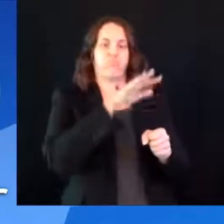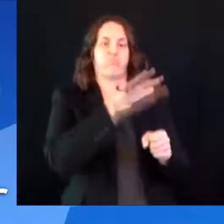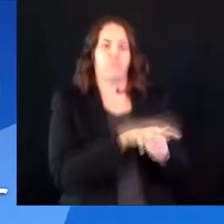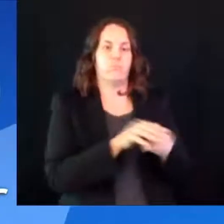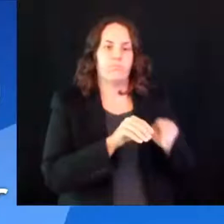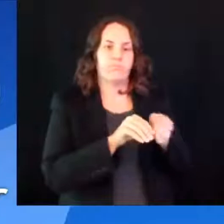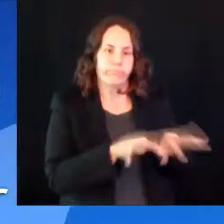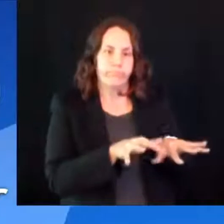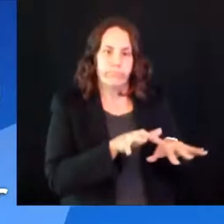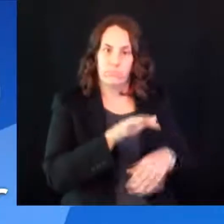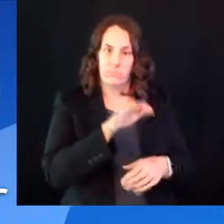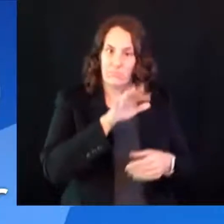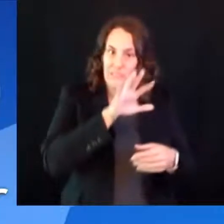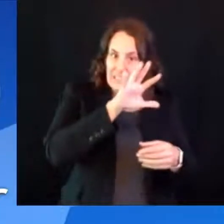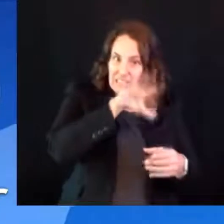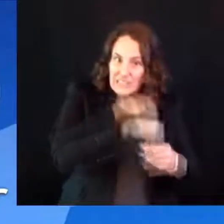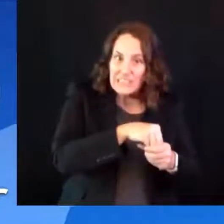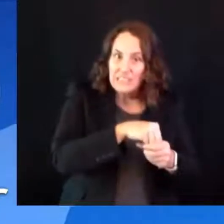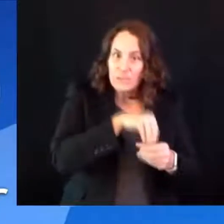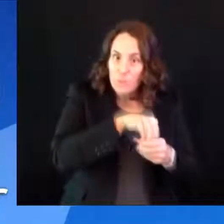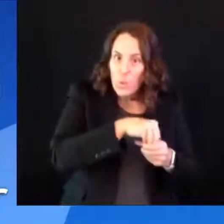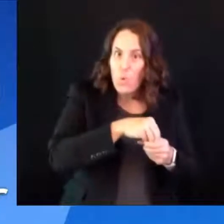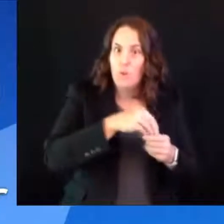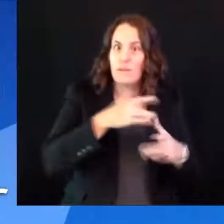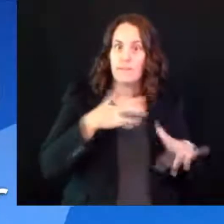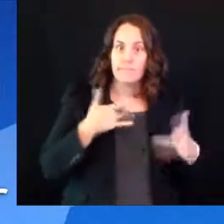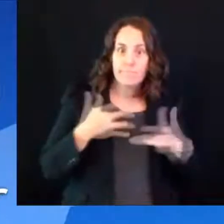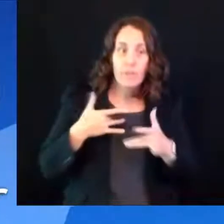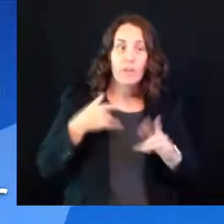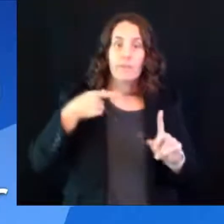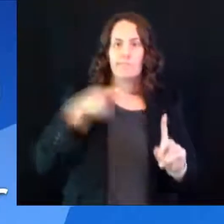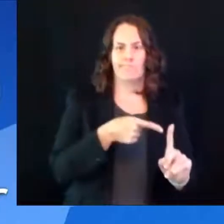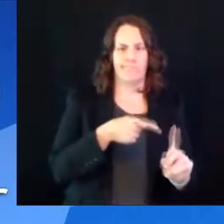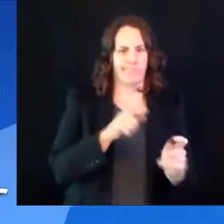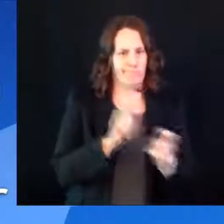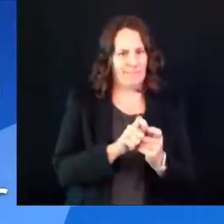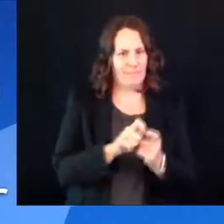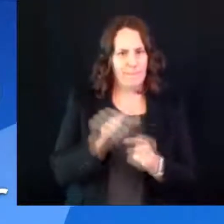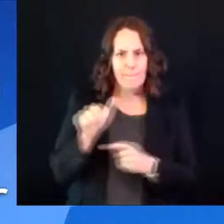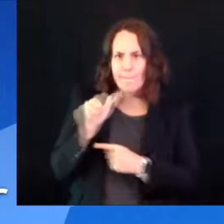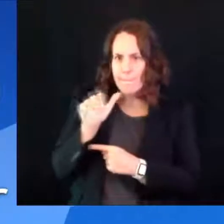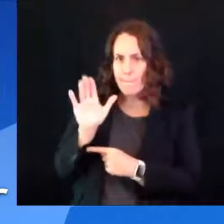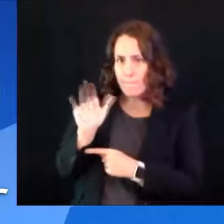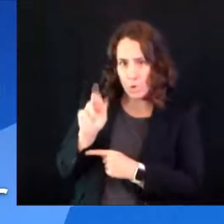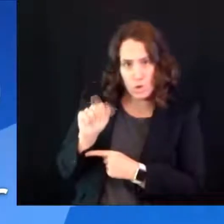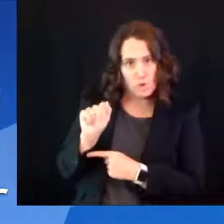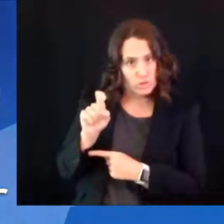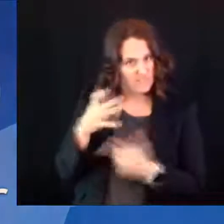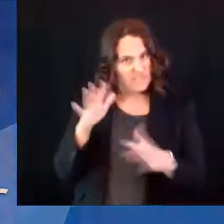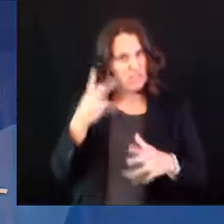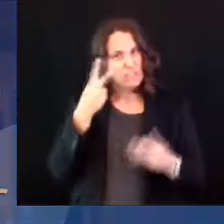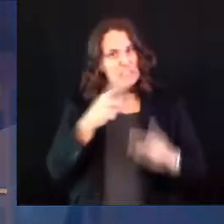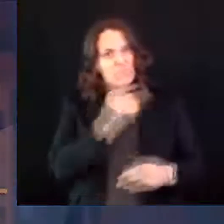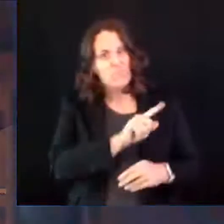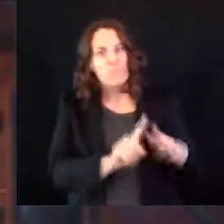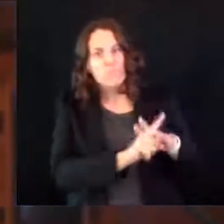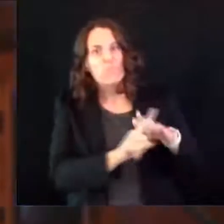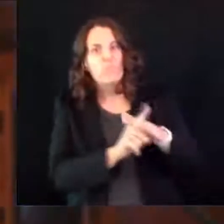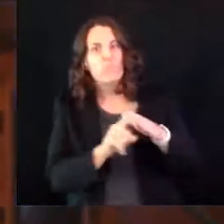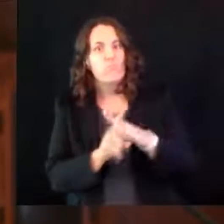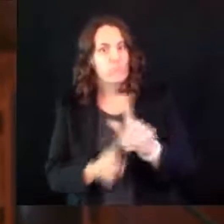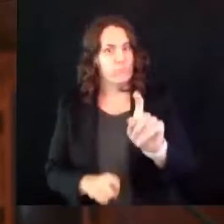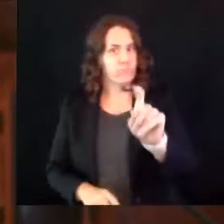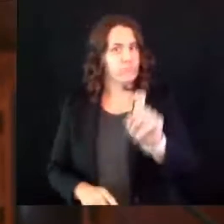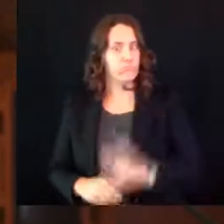gatherings at bars and restaurants and places that you're limiting now? Mm-hmm. Yeah, I think, right, the spread of this